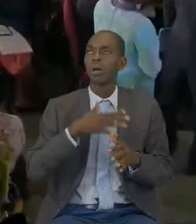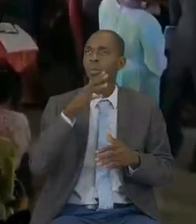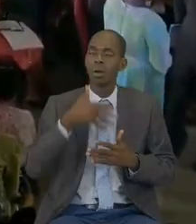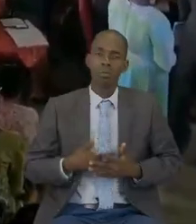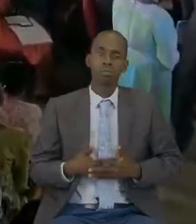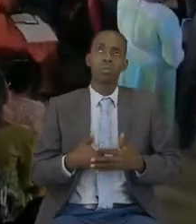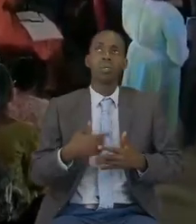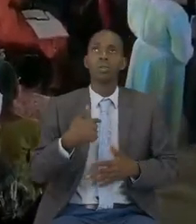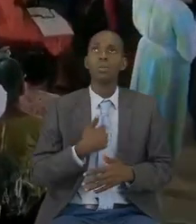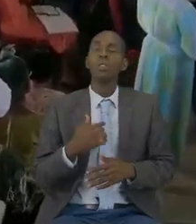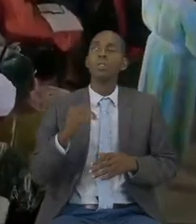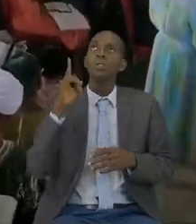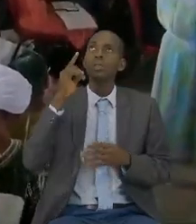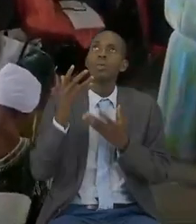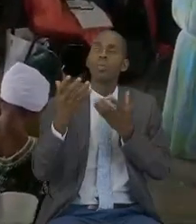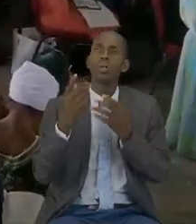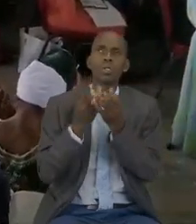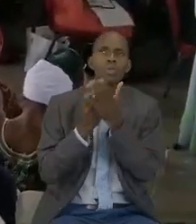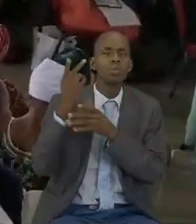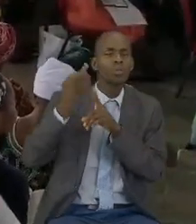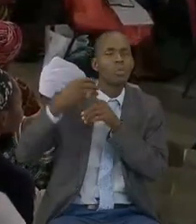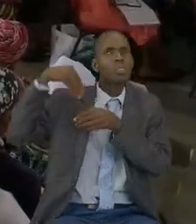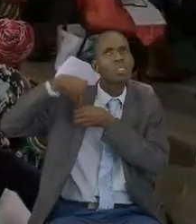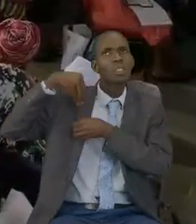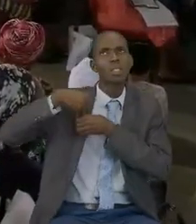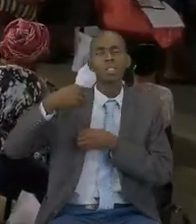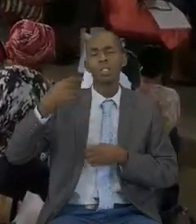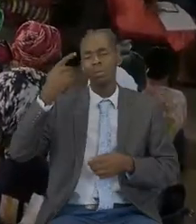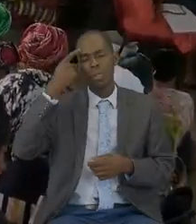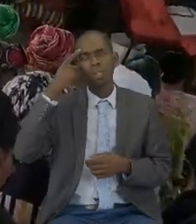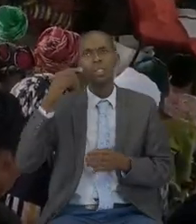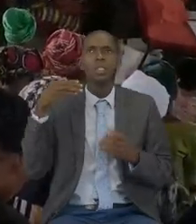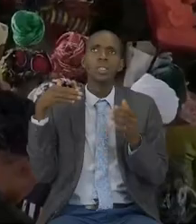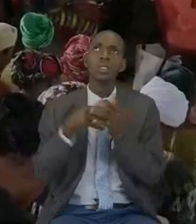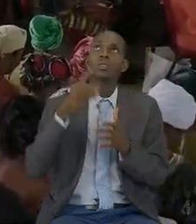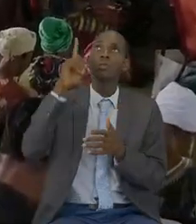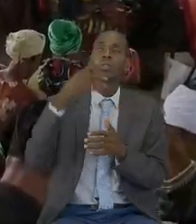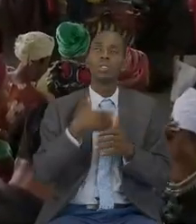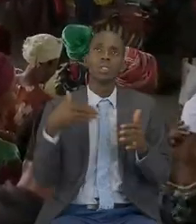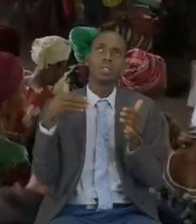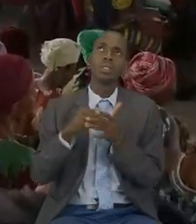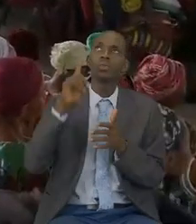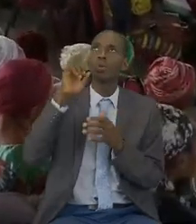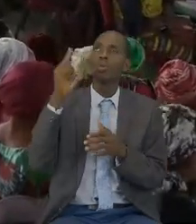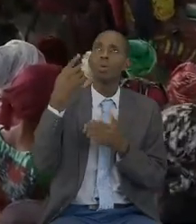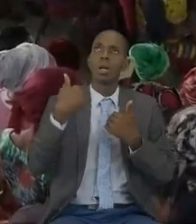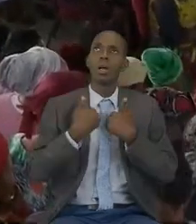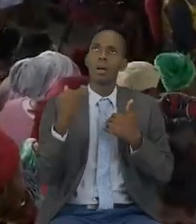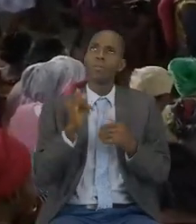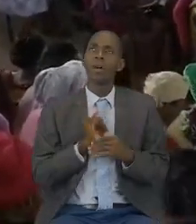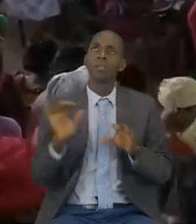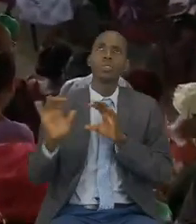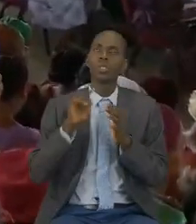You desire truth in the inward man. Against you and against you only have I